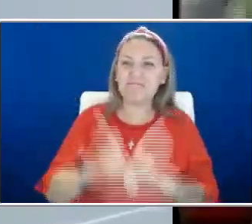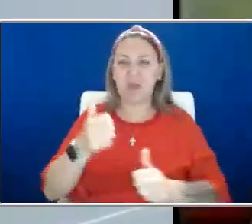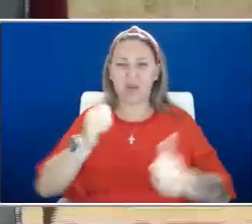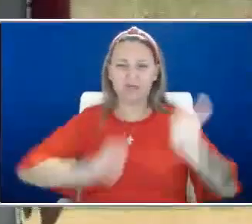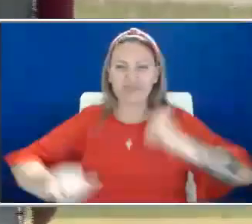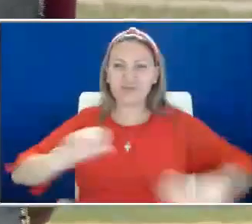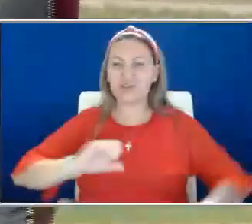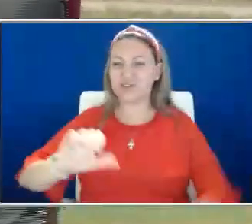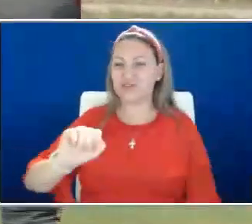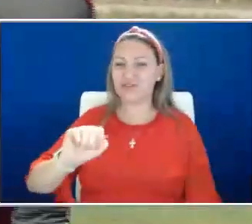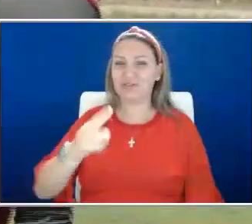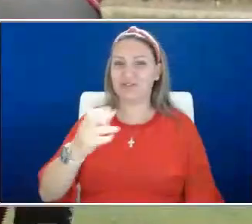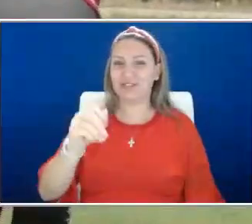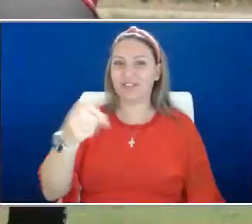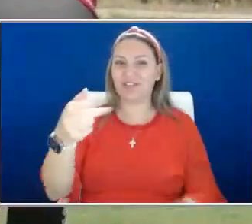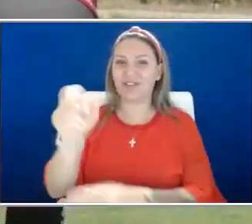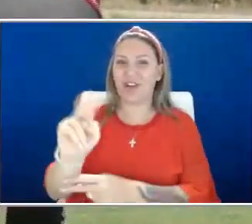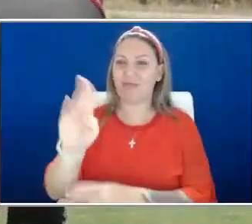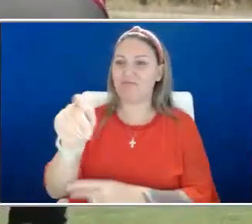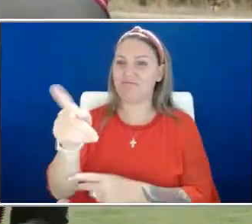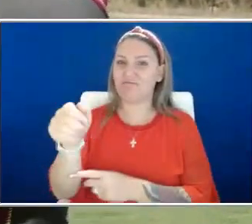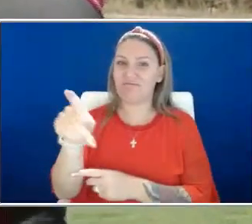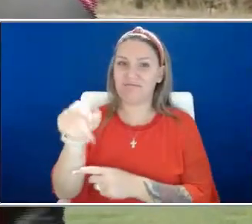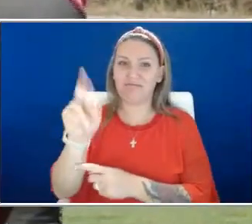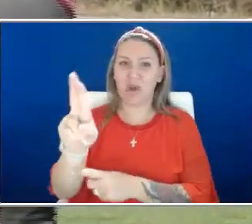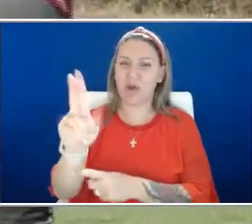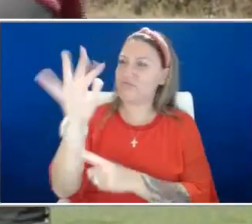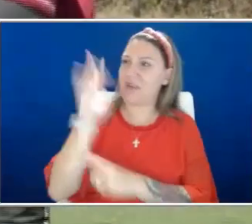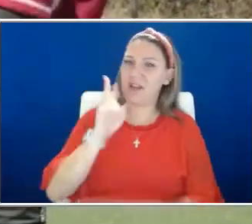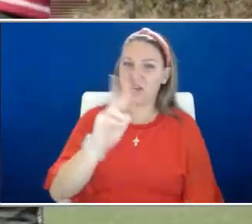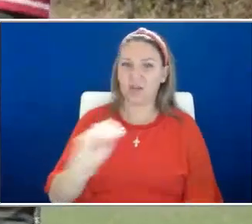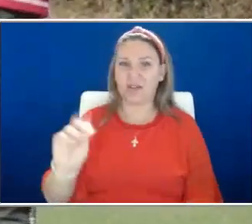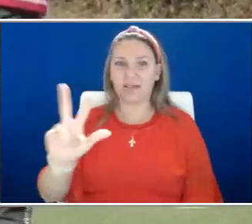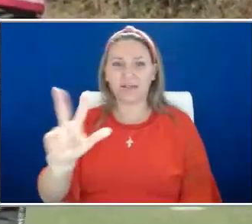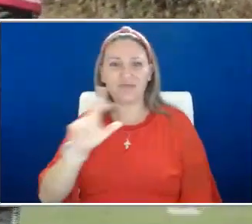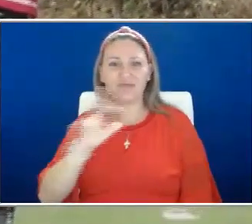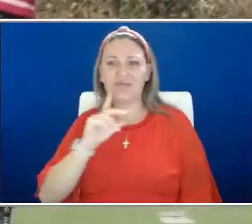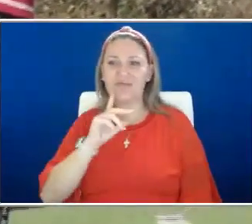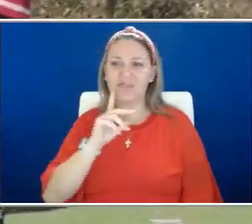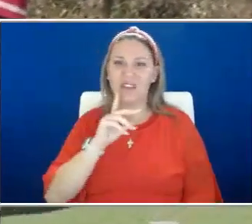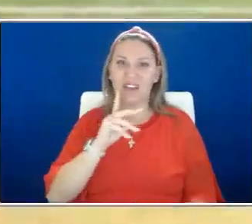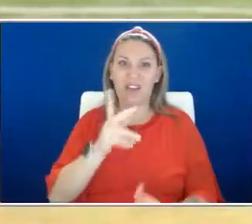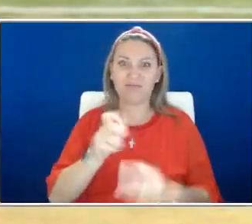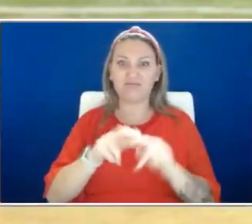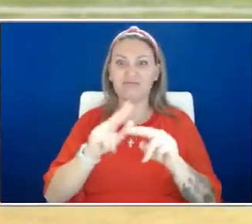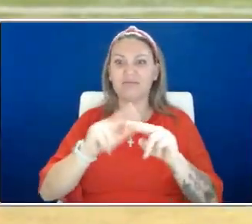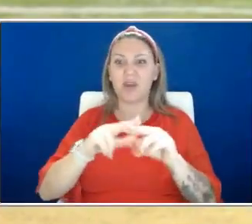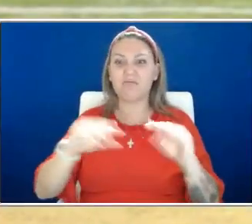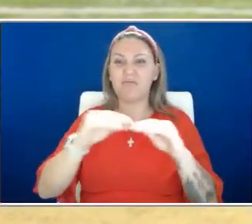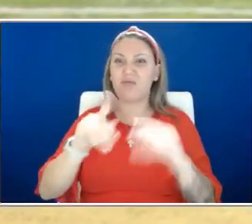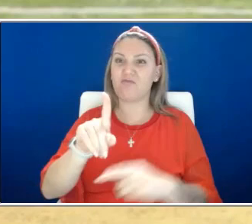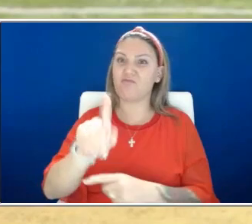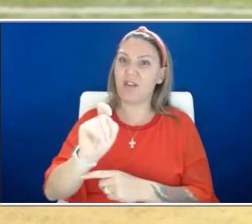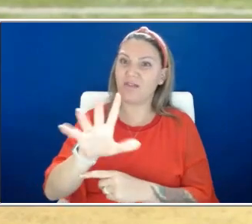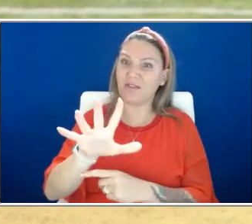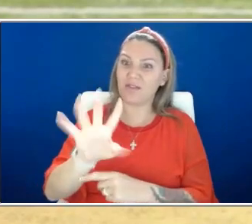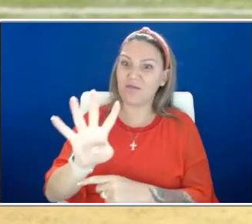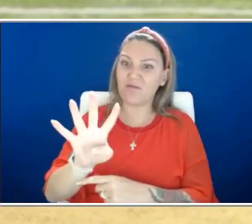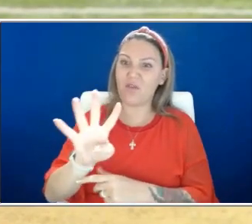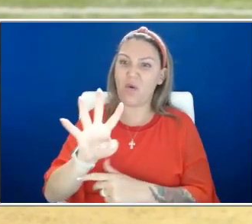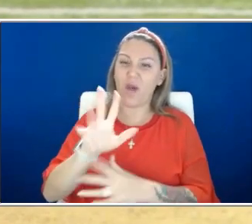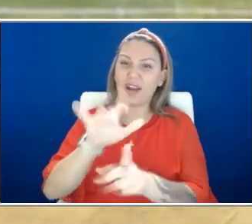the team back in 2003 during his time with the Chiefs. He racked up more than 150 tackles, 6 sacks, had 3 forced